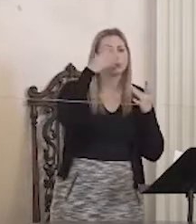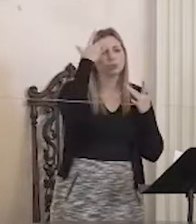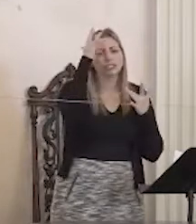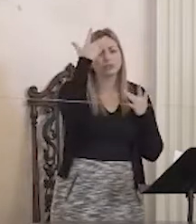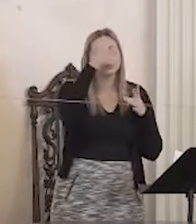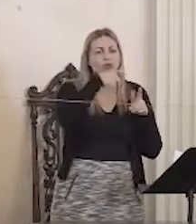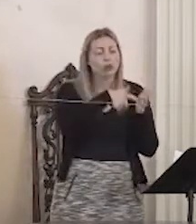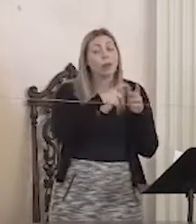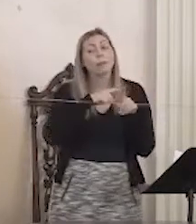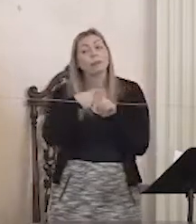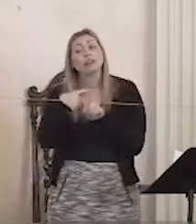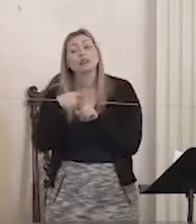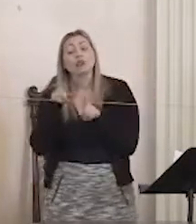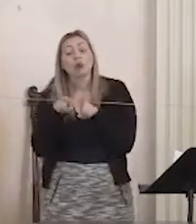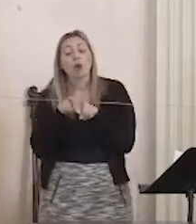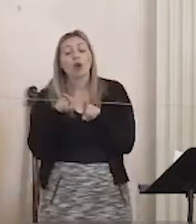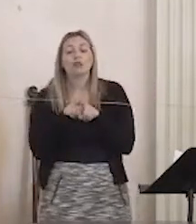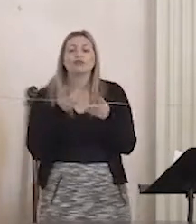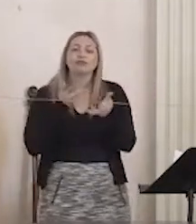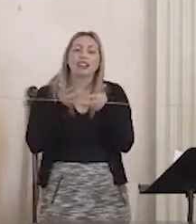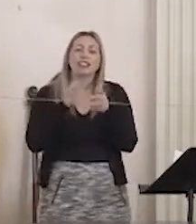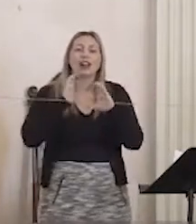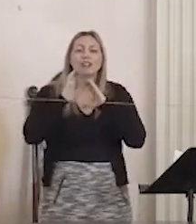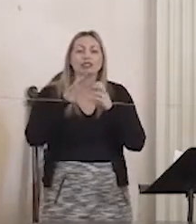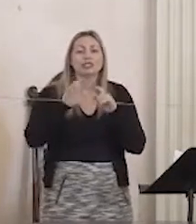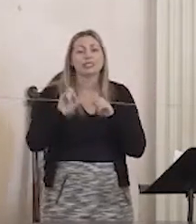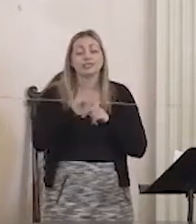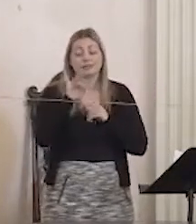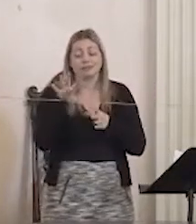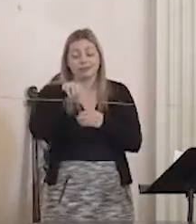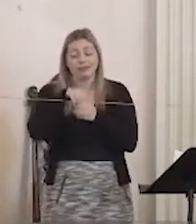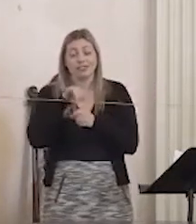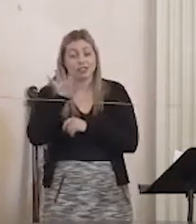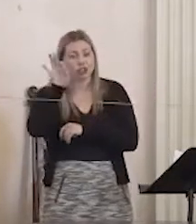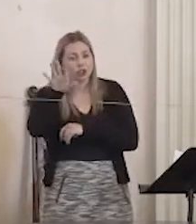the congregation feel like they were part of the conversation.